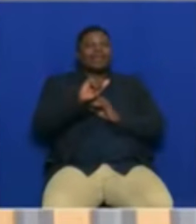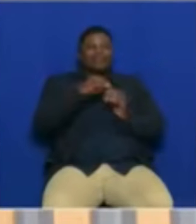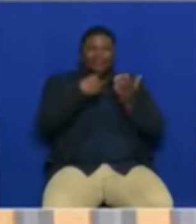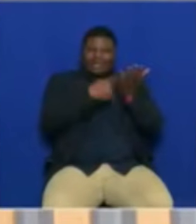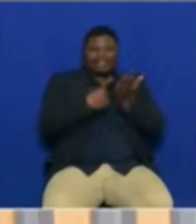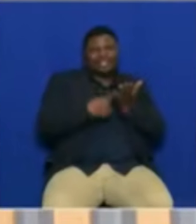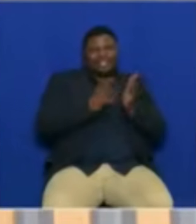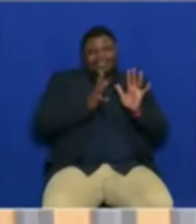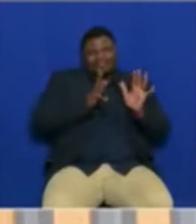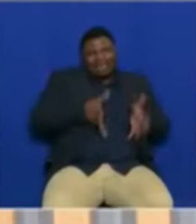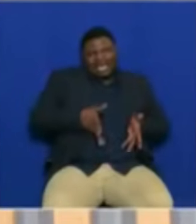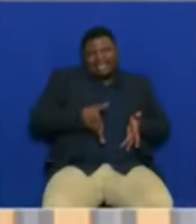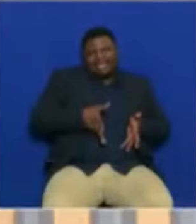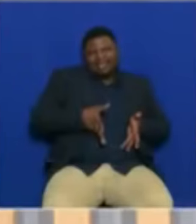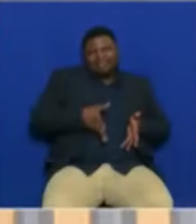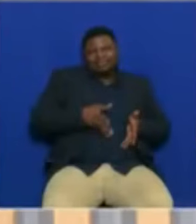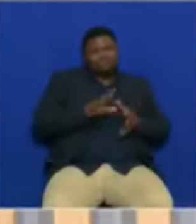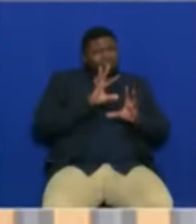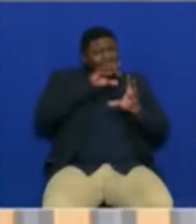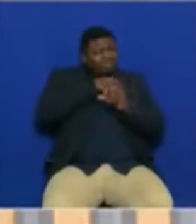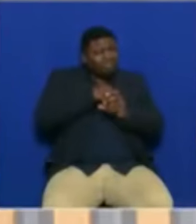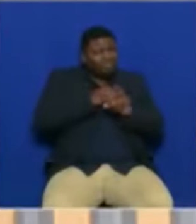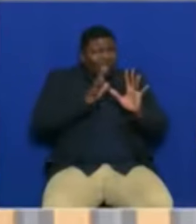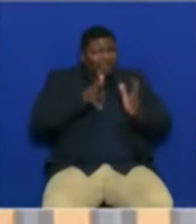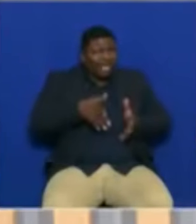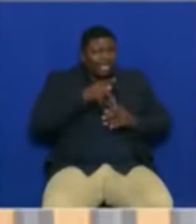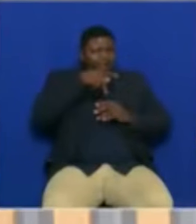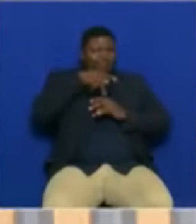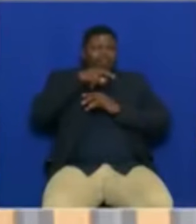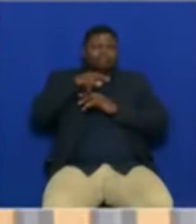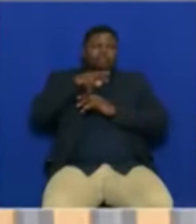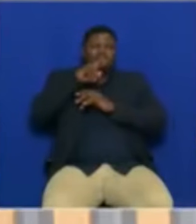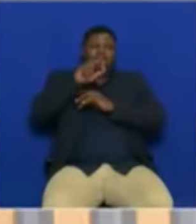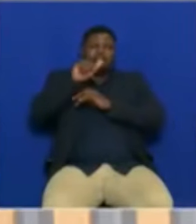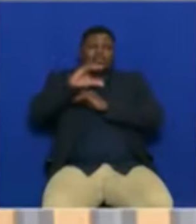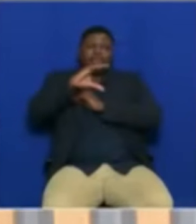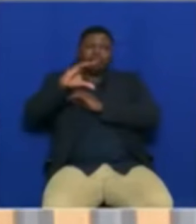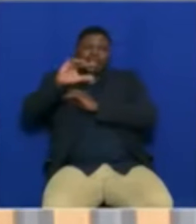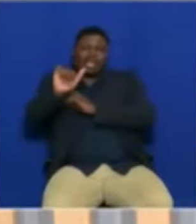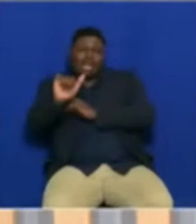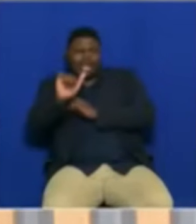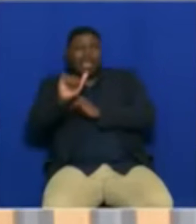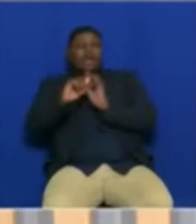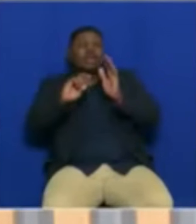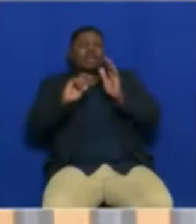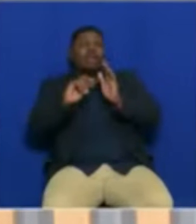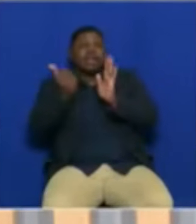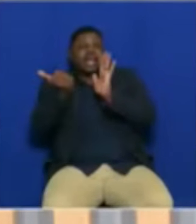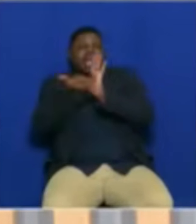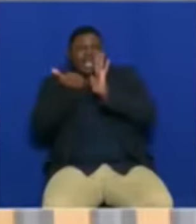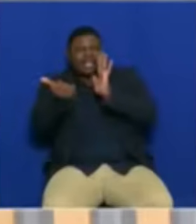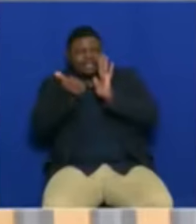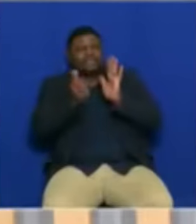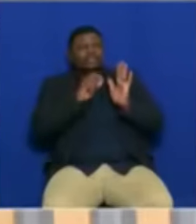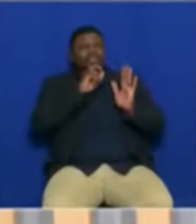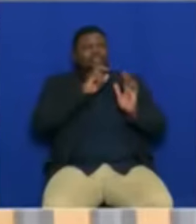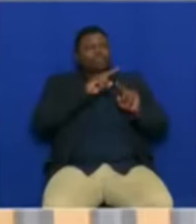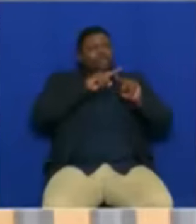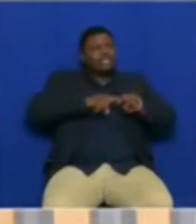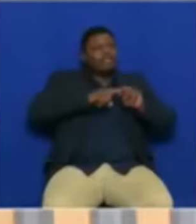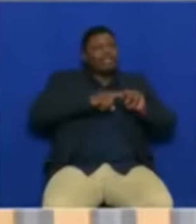to make sure if that is correct. That's what I'm reading correctly. No, it's not only one.